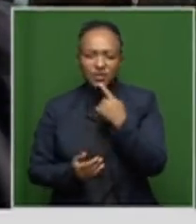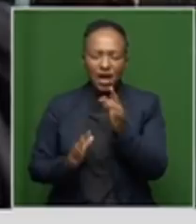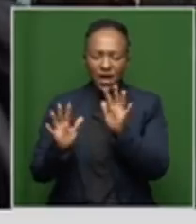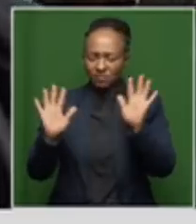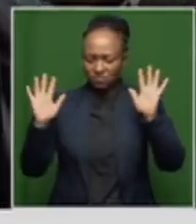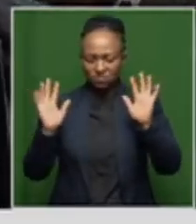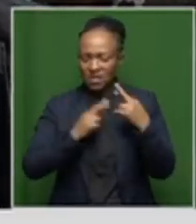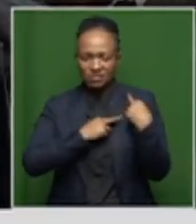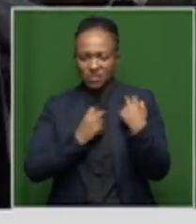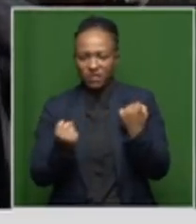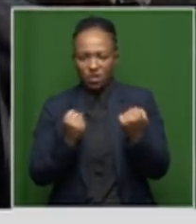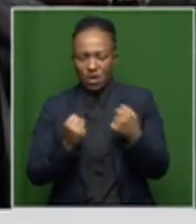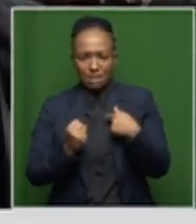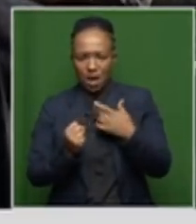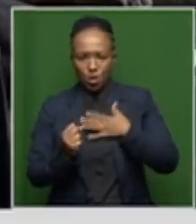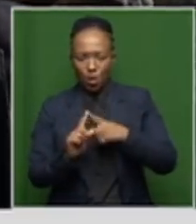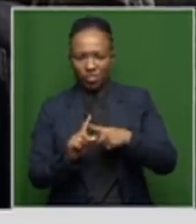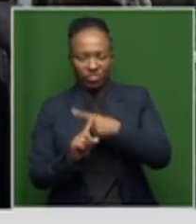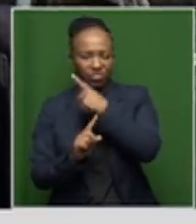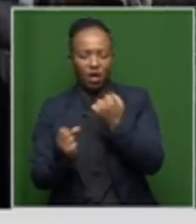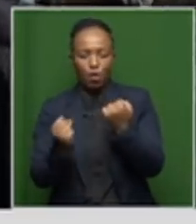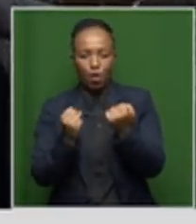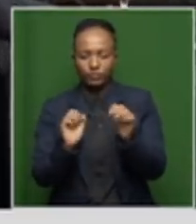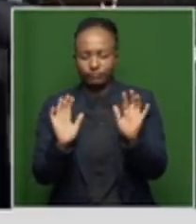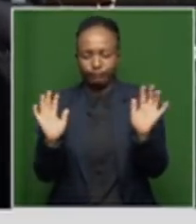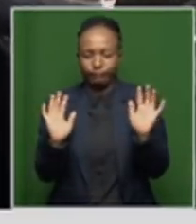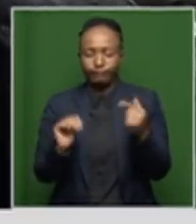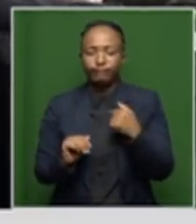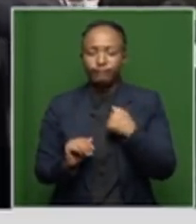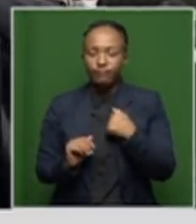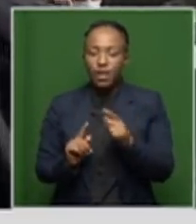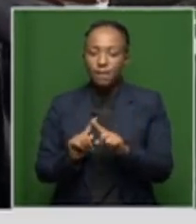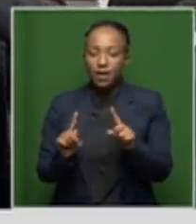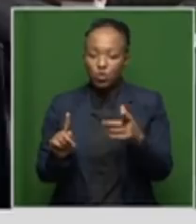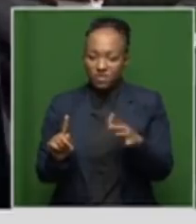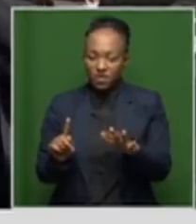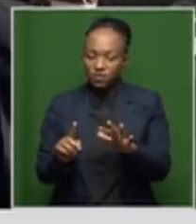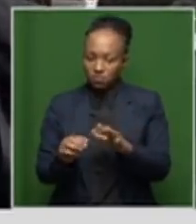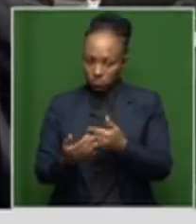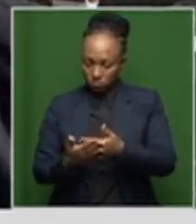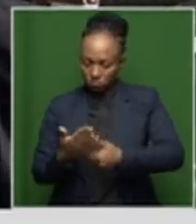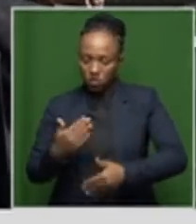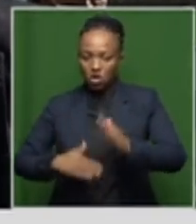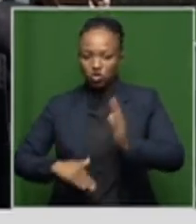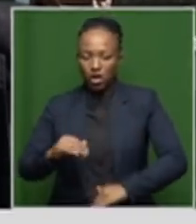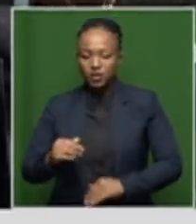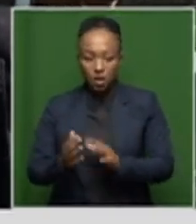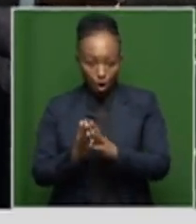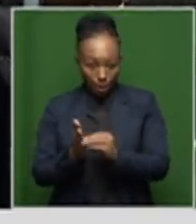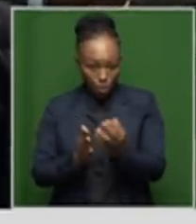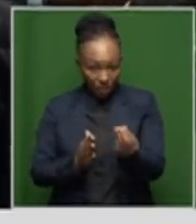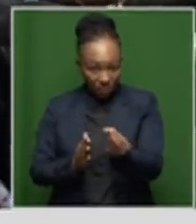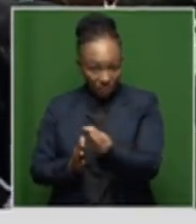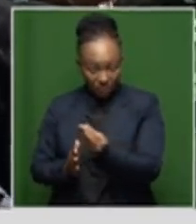of the court. I don't want to be in contempt in terms of the court. However, we have given them the indictment. All of you have got a copy of